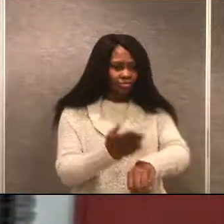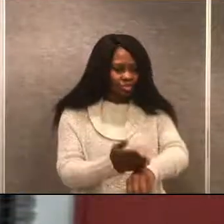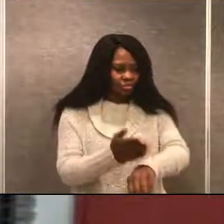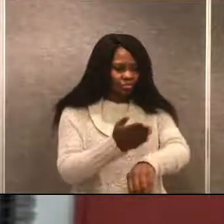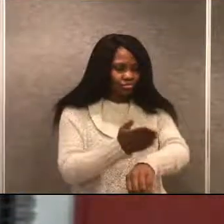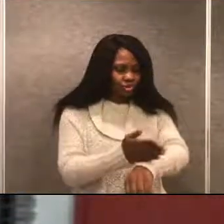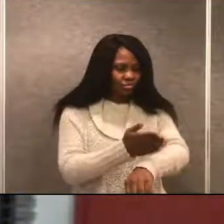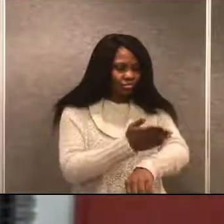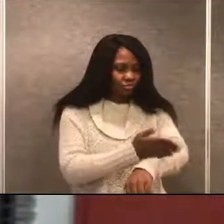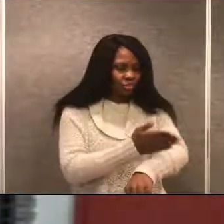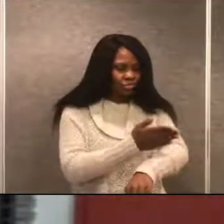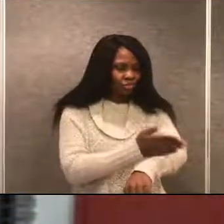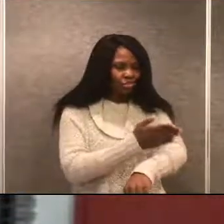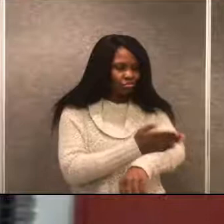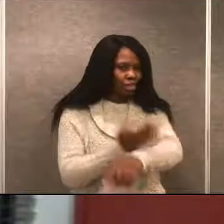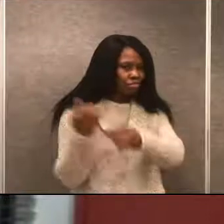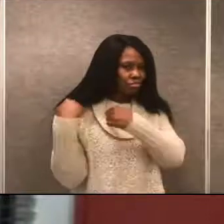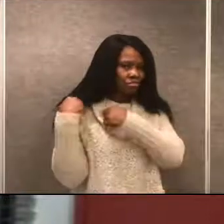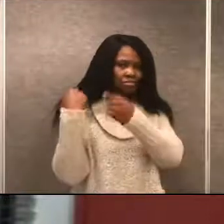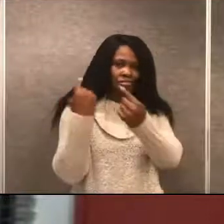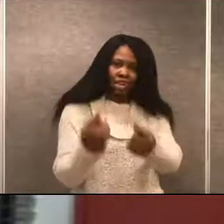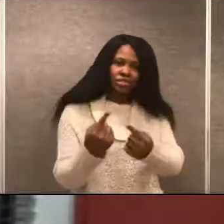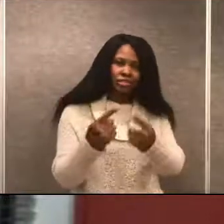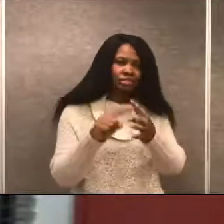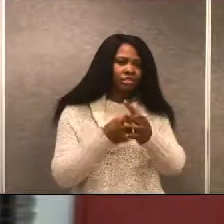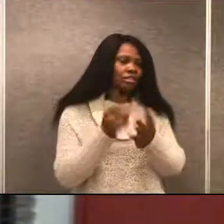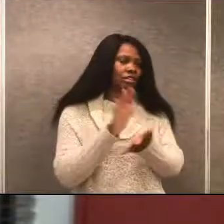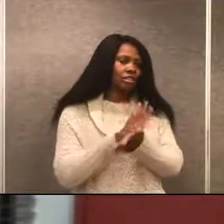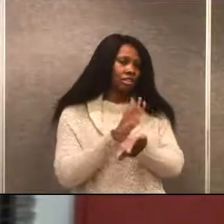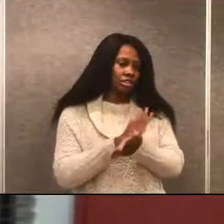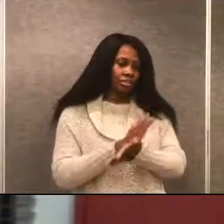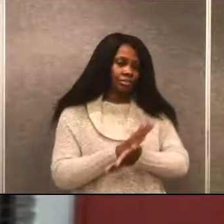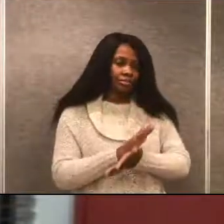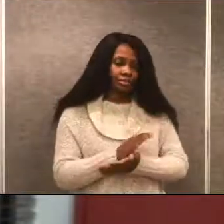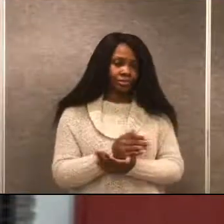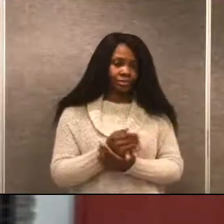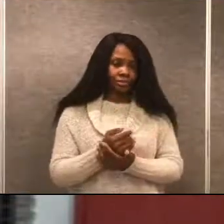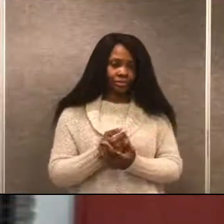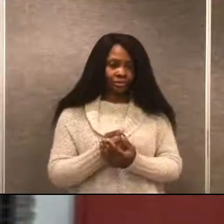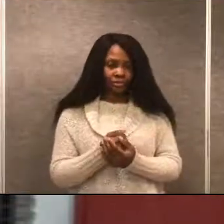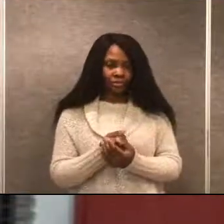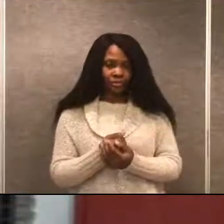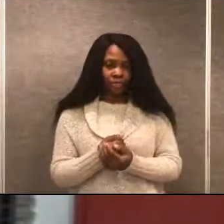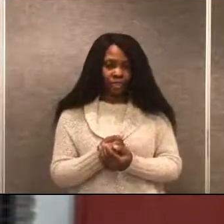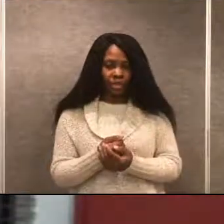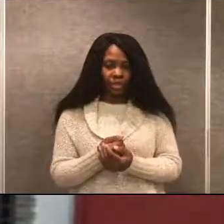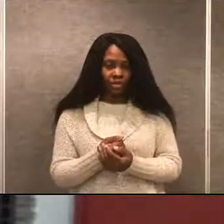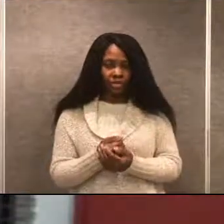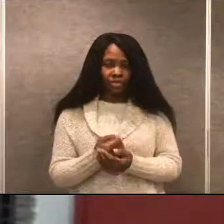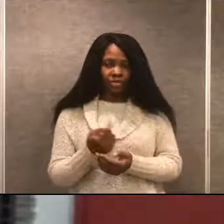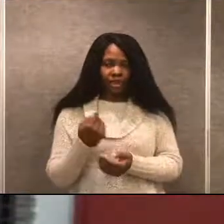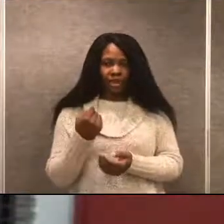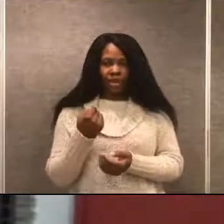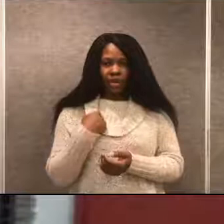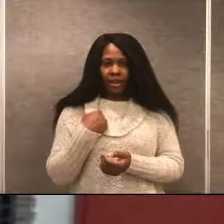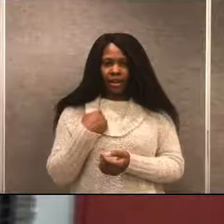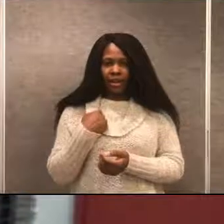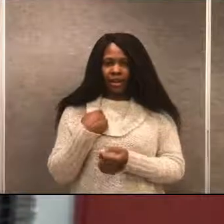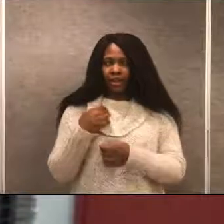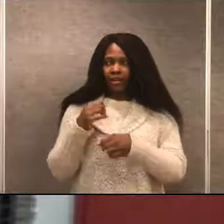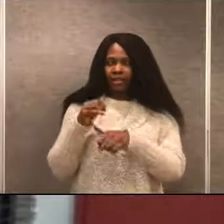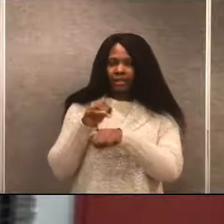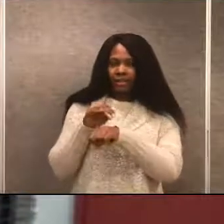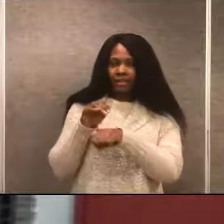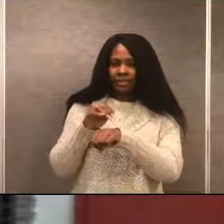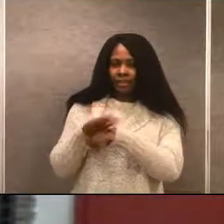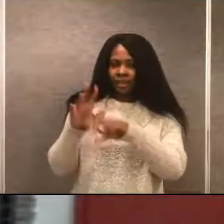throughout the first beginning of the year. I have recently done a survey with regard to the administrators and what they